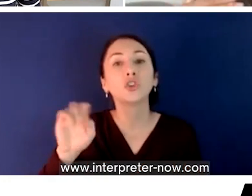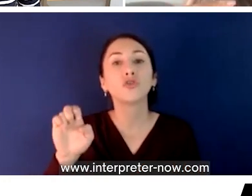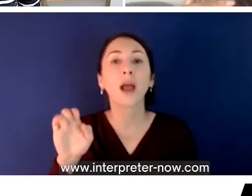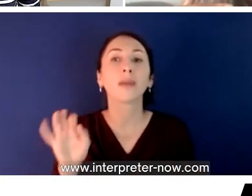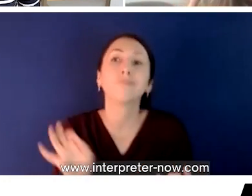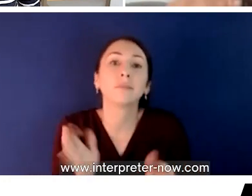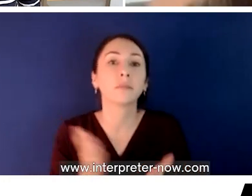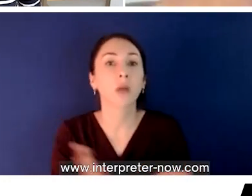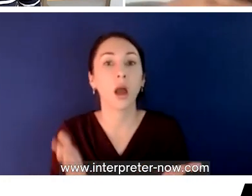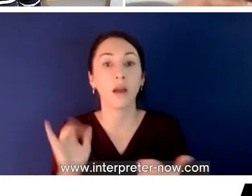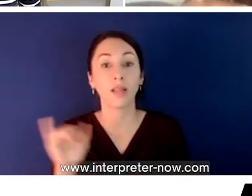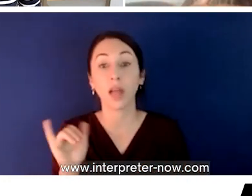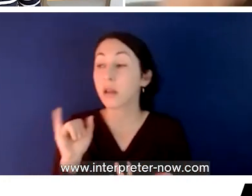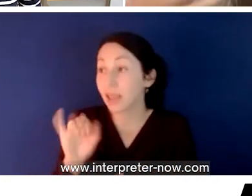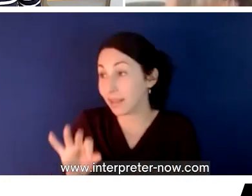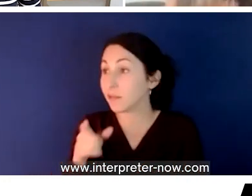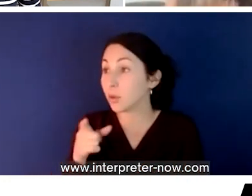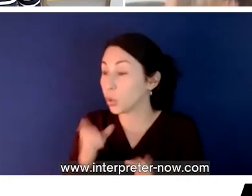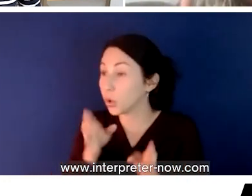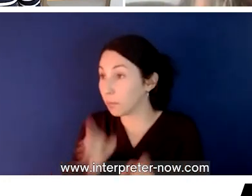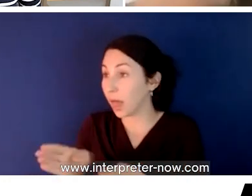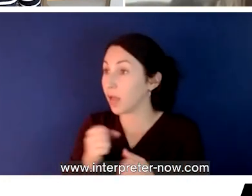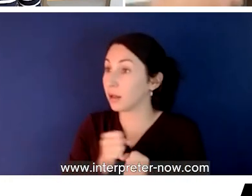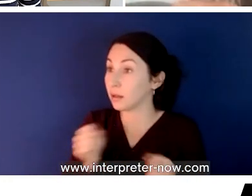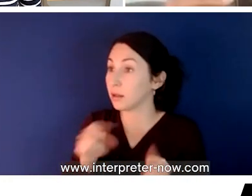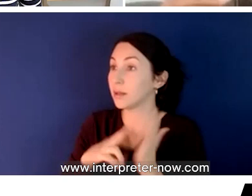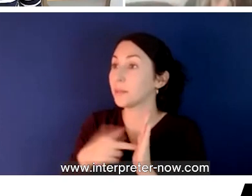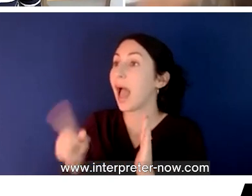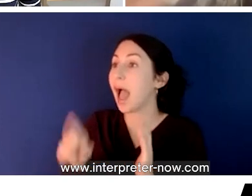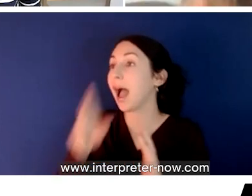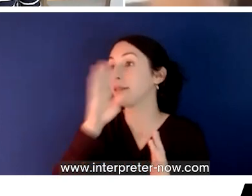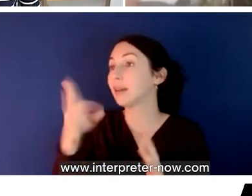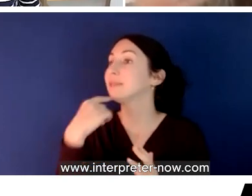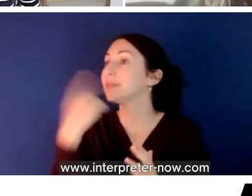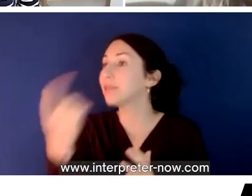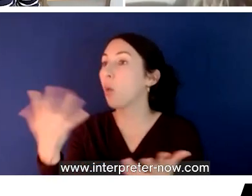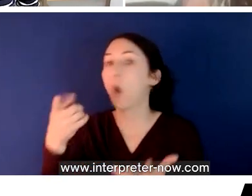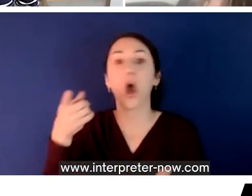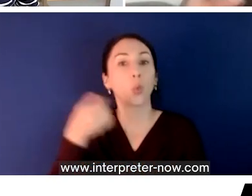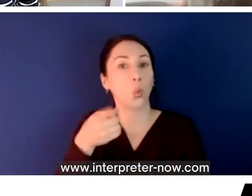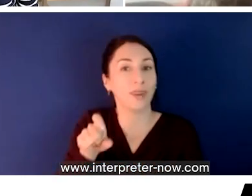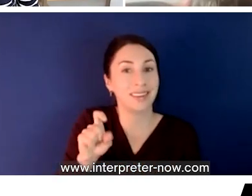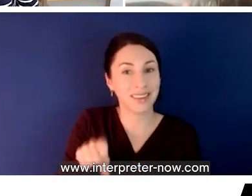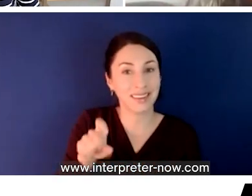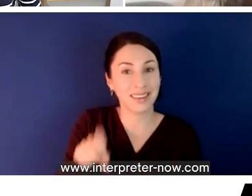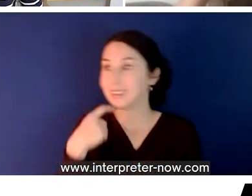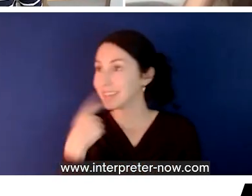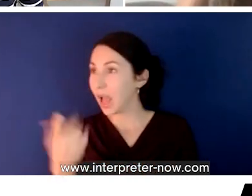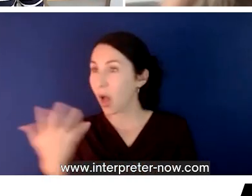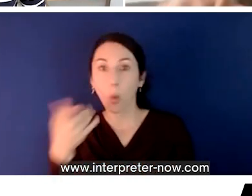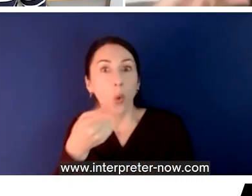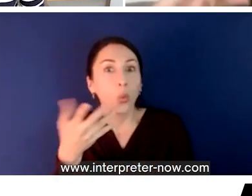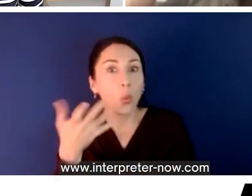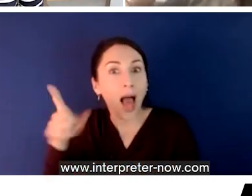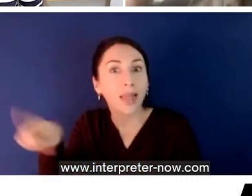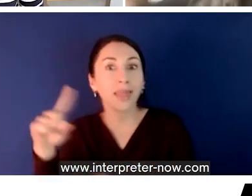if you're going to do this, like, tell them what you need from them. Tell them how they can help you or tell them what you want them to say. Like, that's okay. Right.